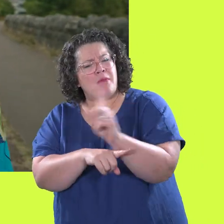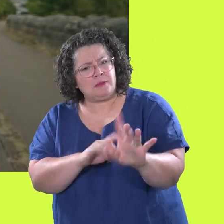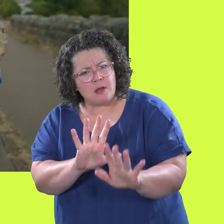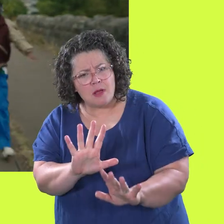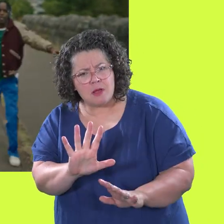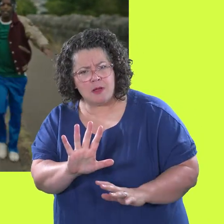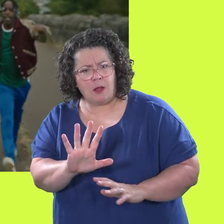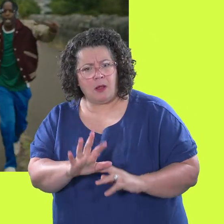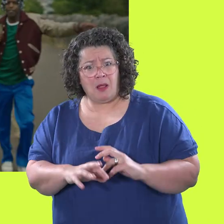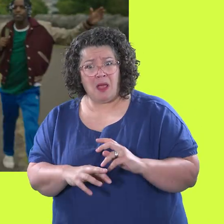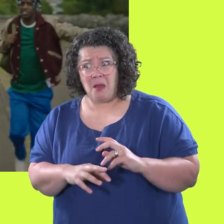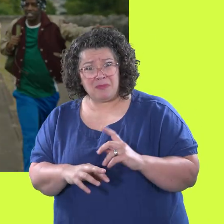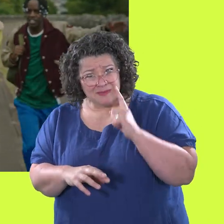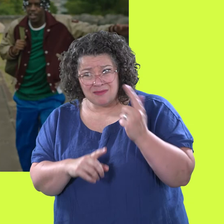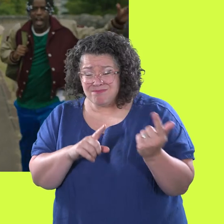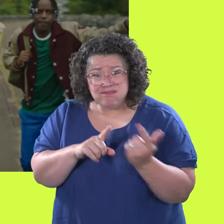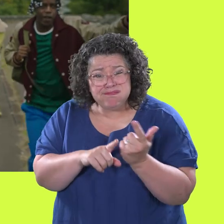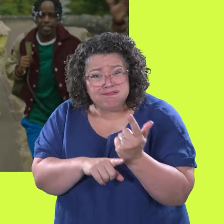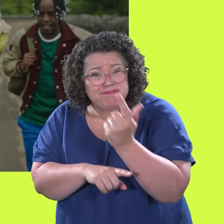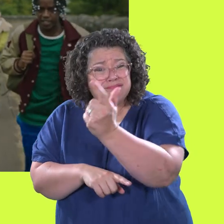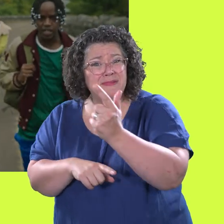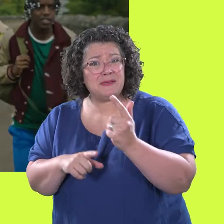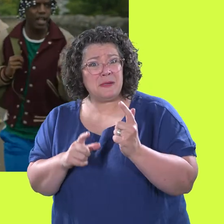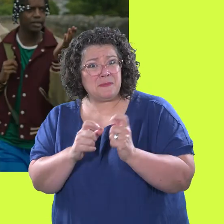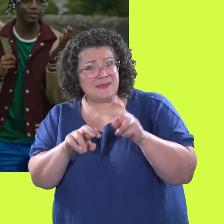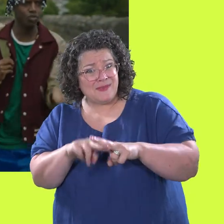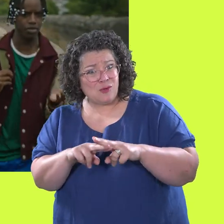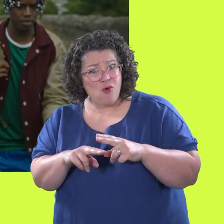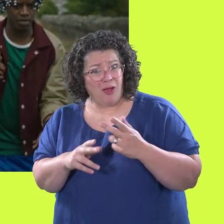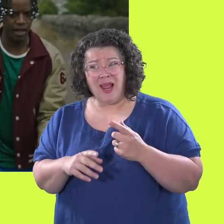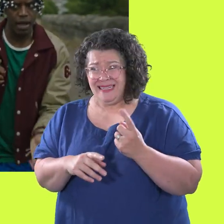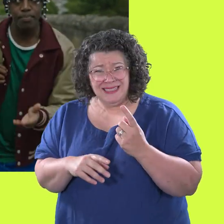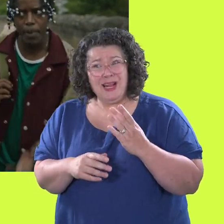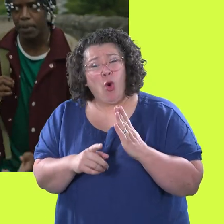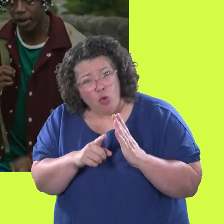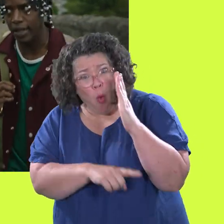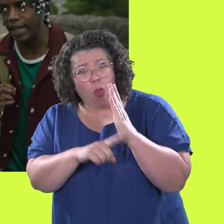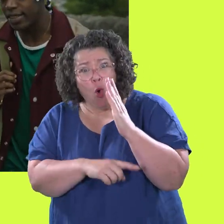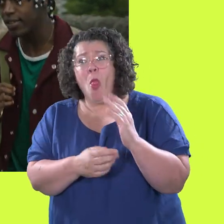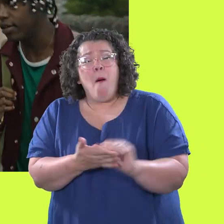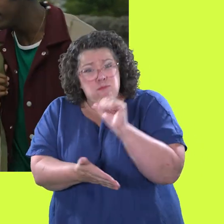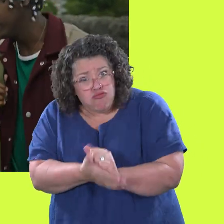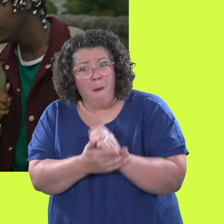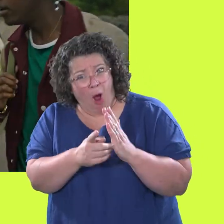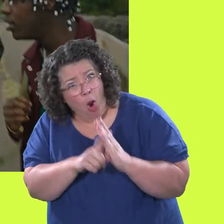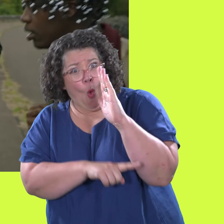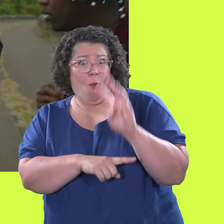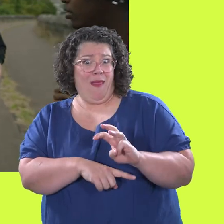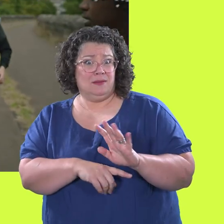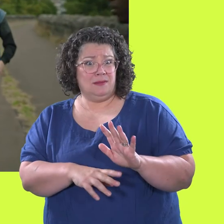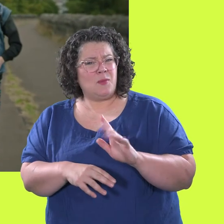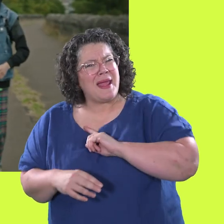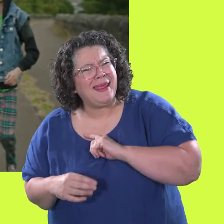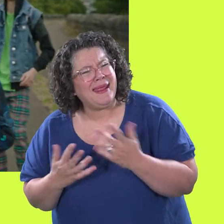it? But have you seen how far that is? That's like north, like proper god glad, you know?